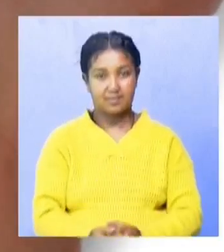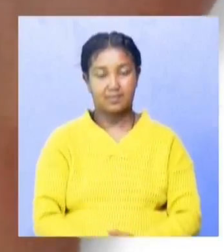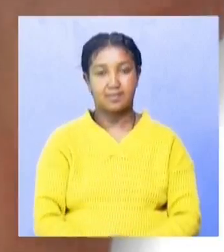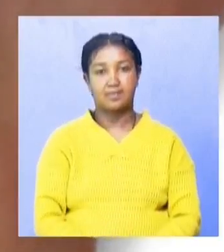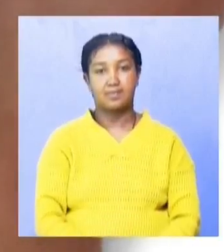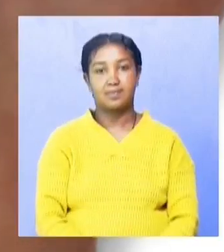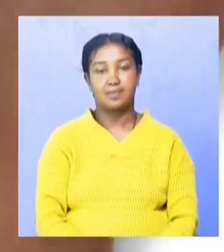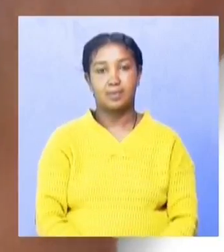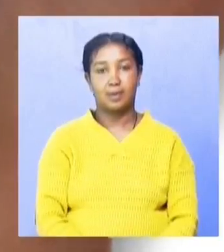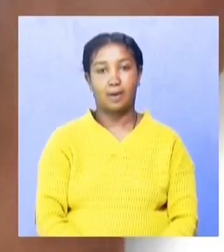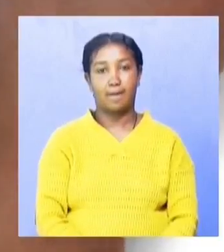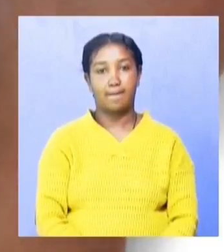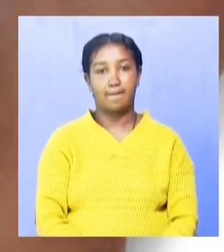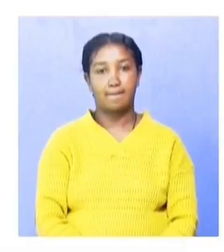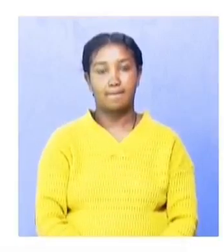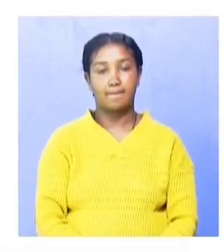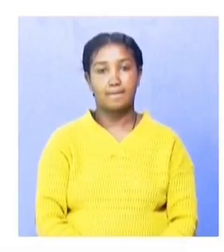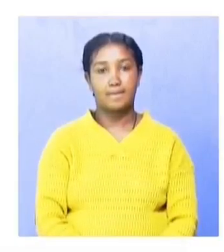sentence.